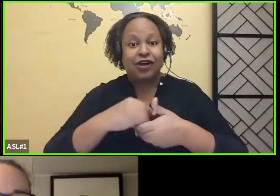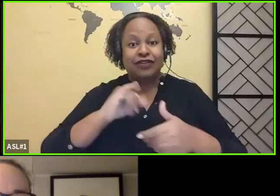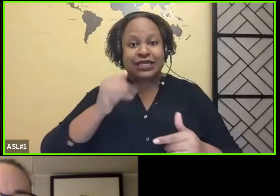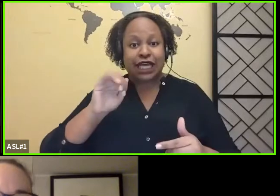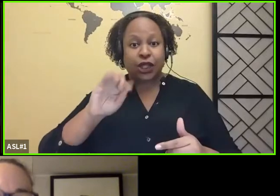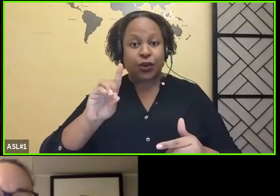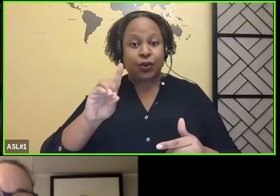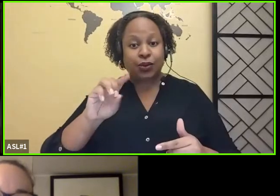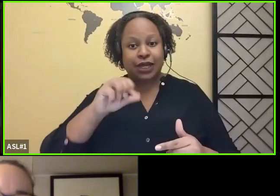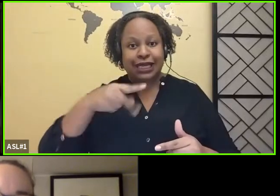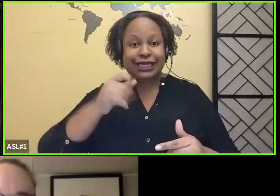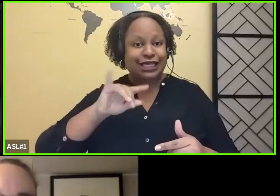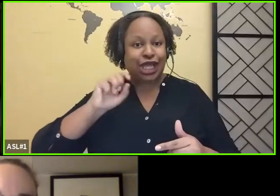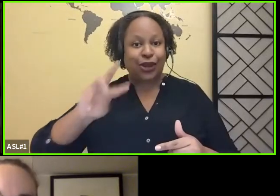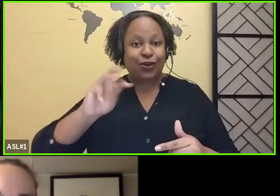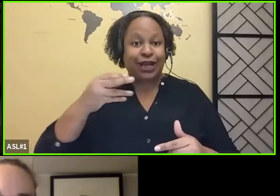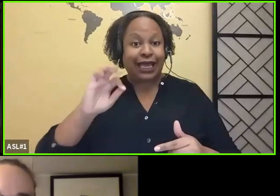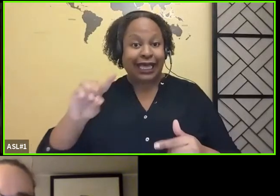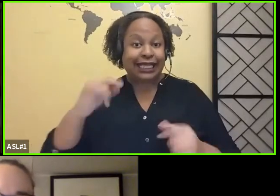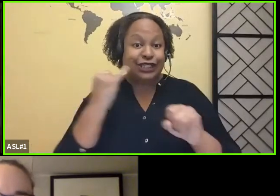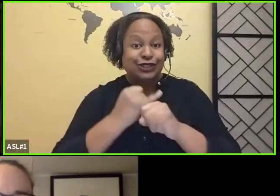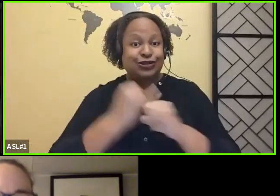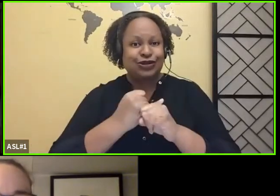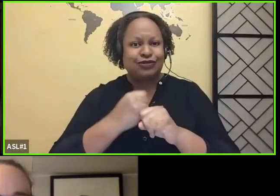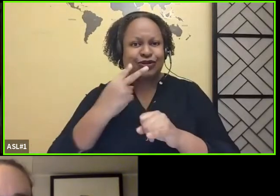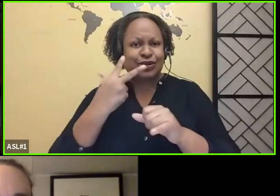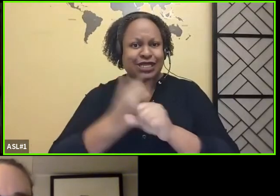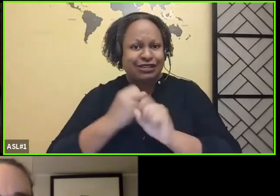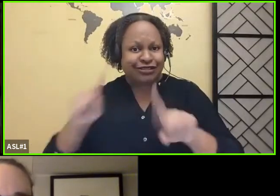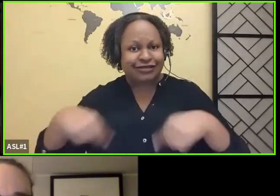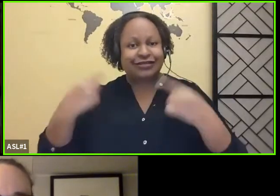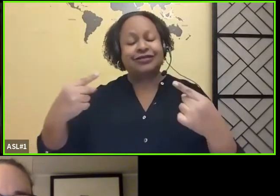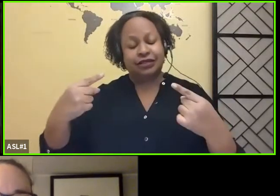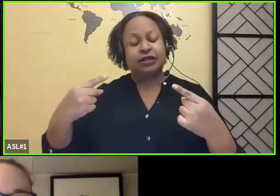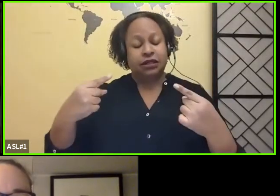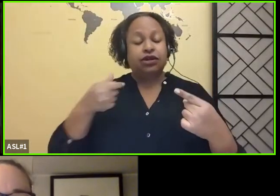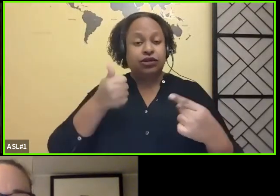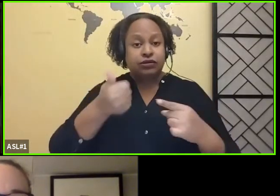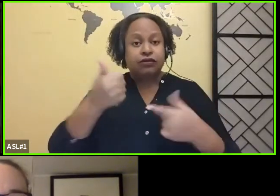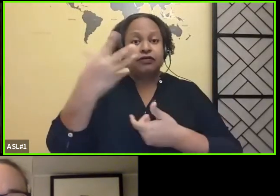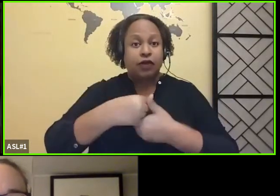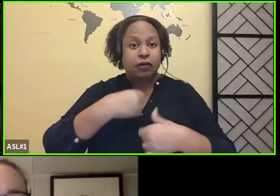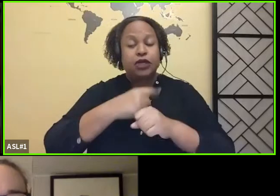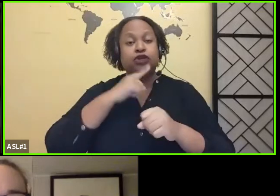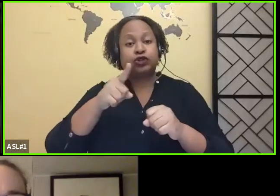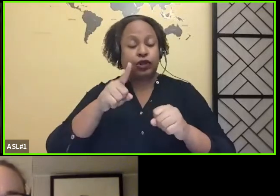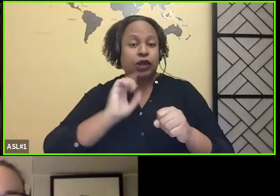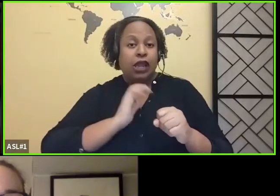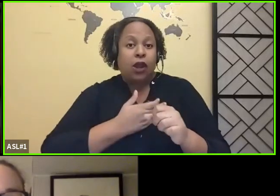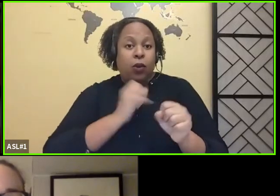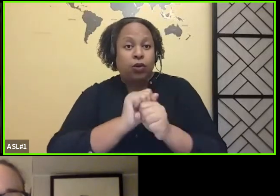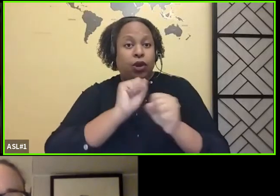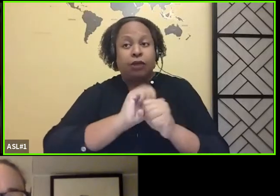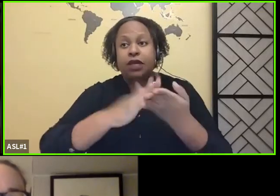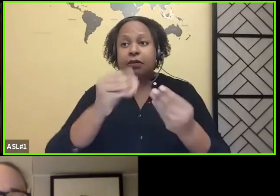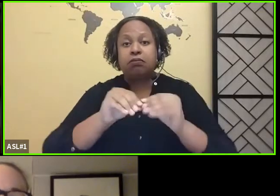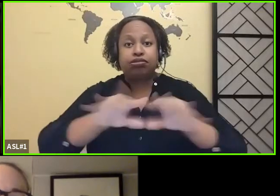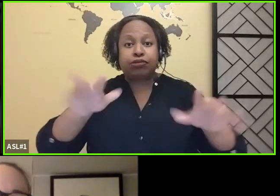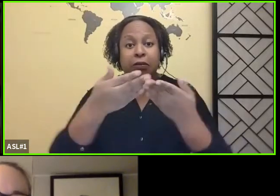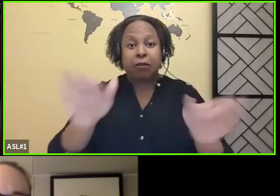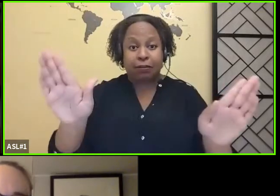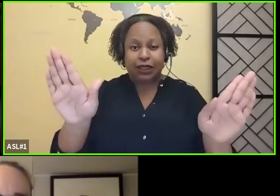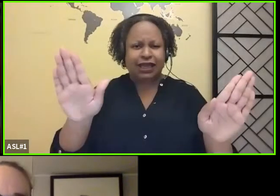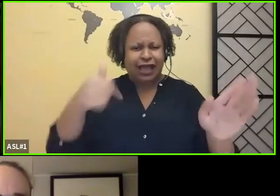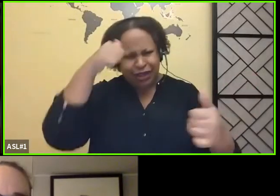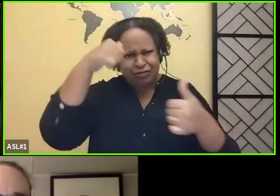into life the work that we do and launching it to the public. And whenever I think back on those nights, I remember the